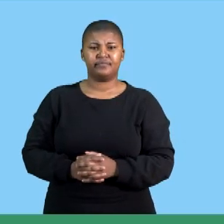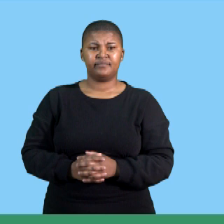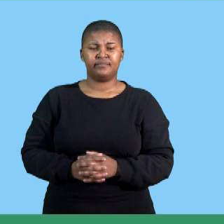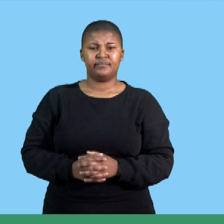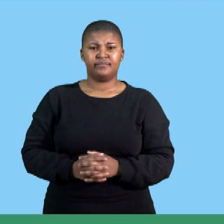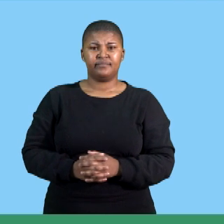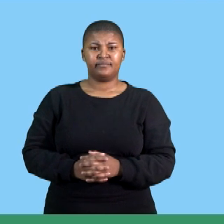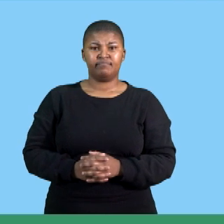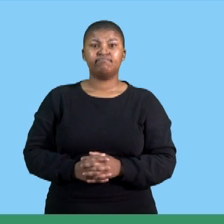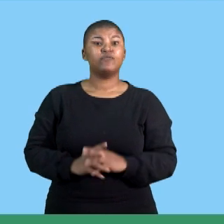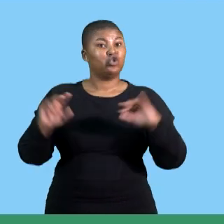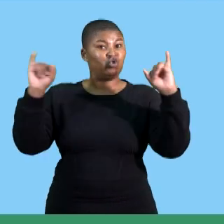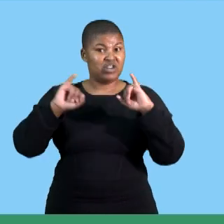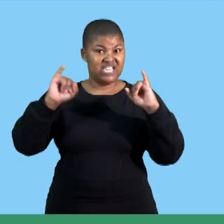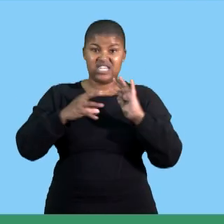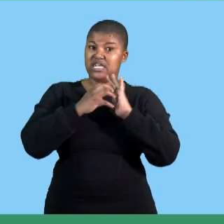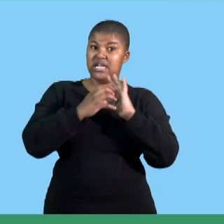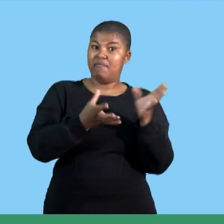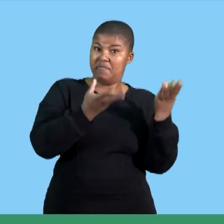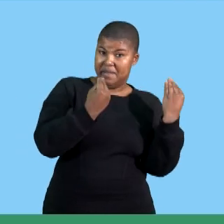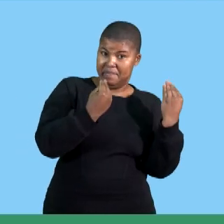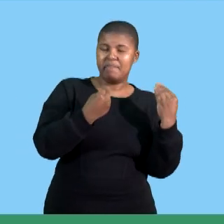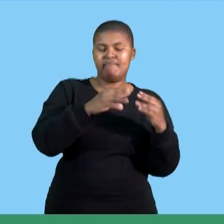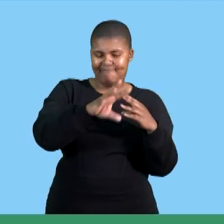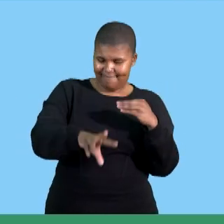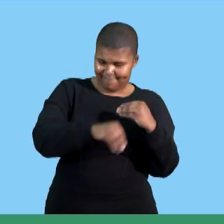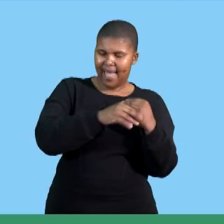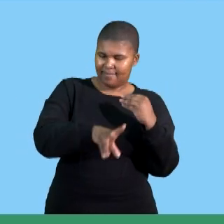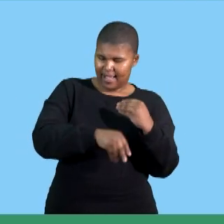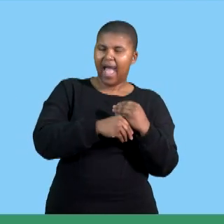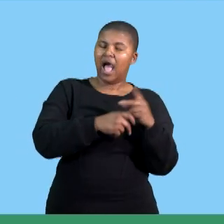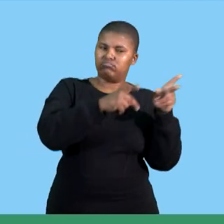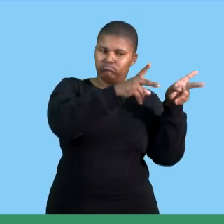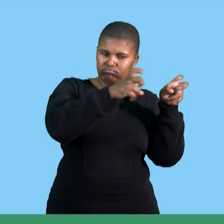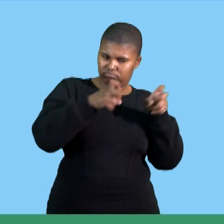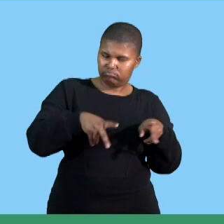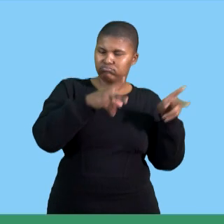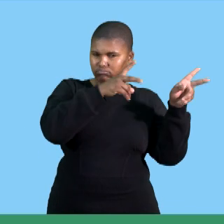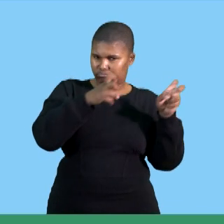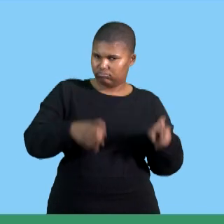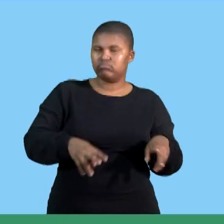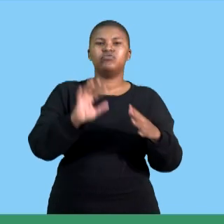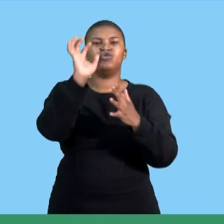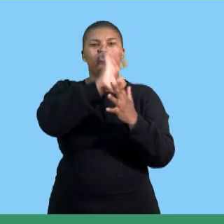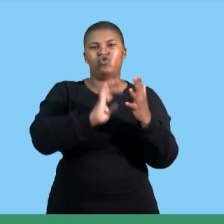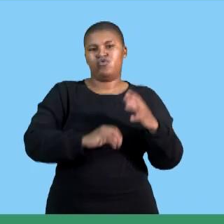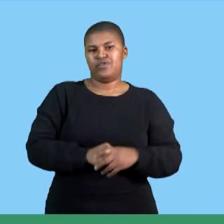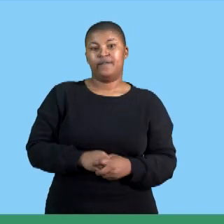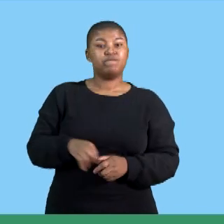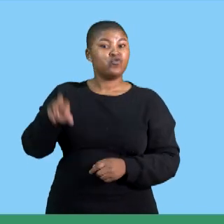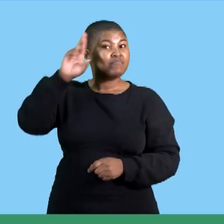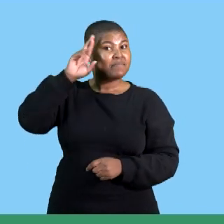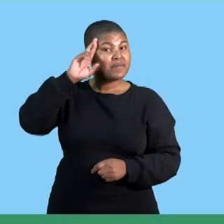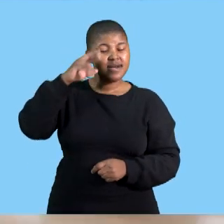need to support the statement by quoting from the scenario. Now remember what I said about